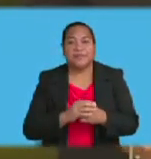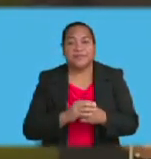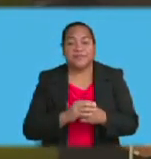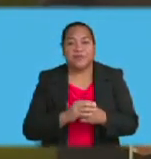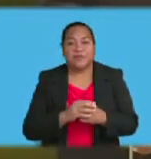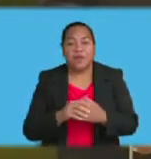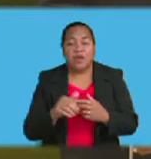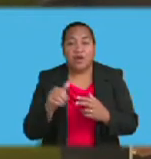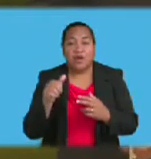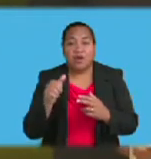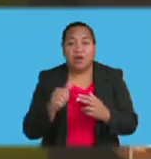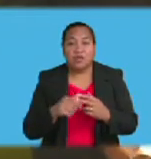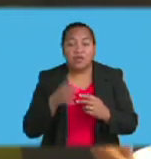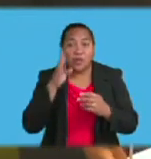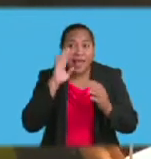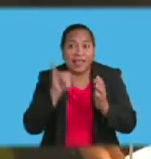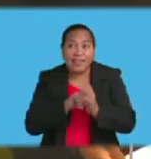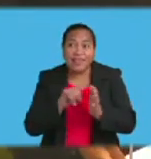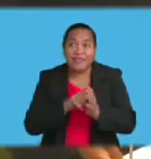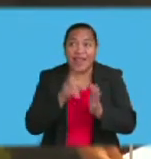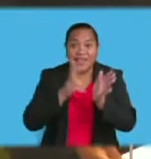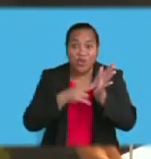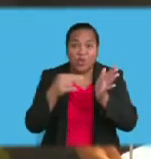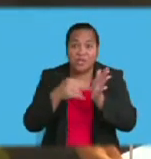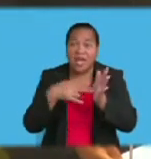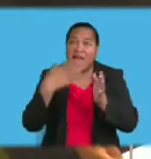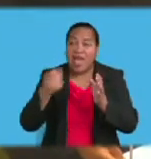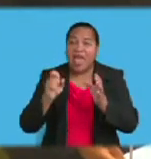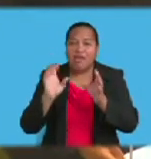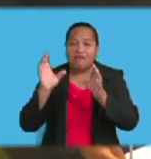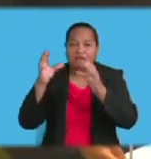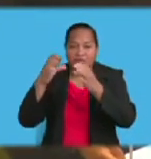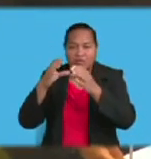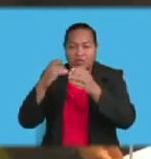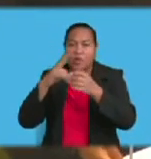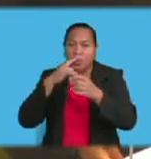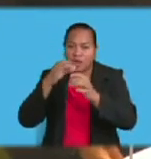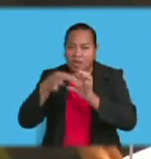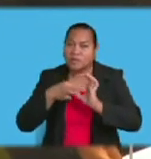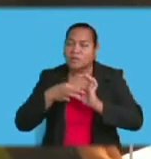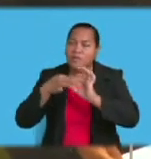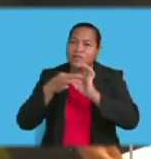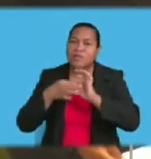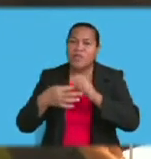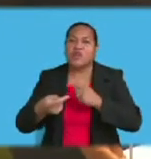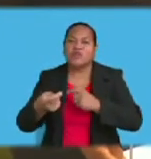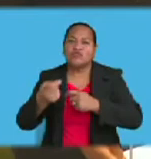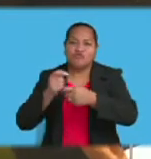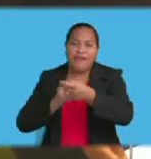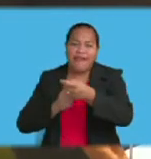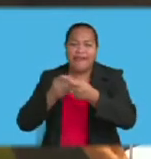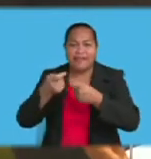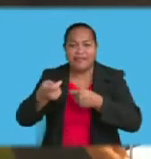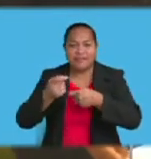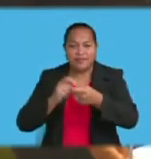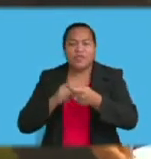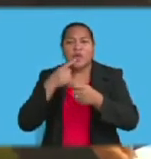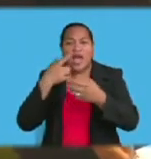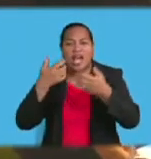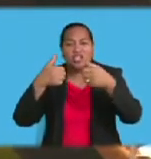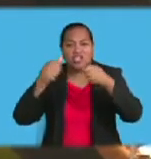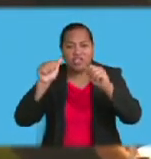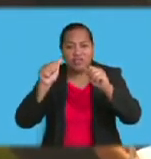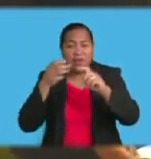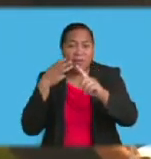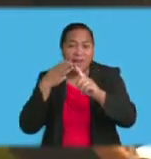regards to identifying the New Zealand market, Madam Speaker, as a location for our newest trade commission, this was achieved